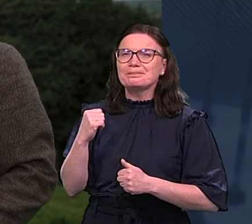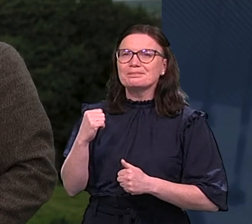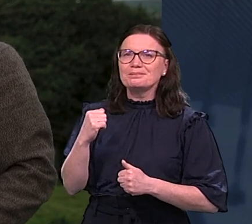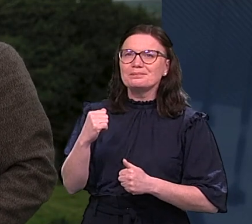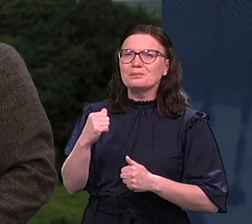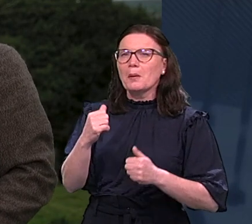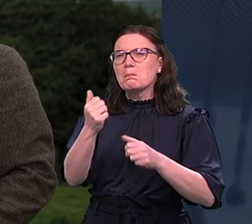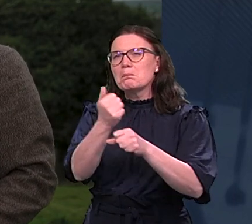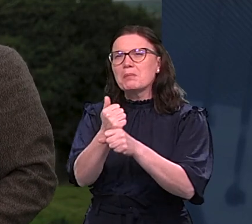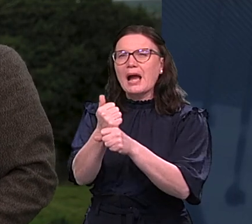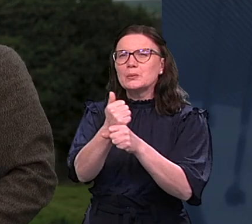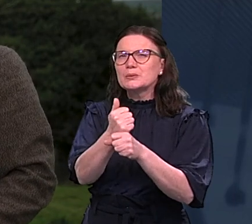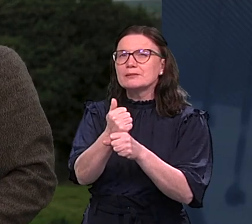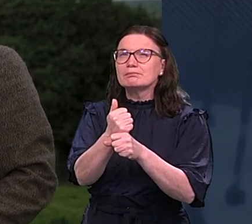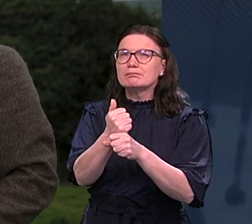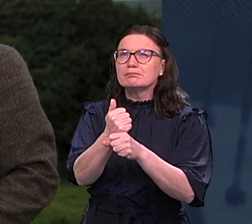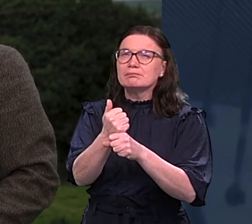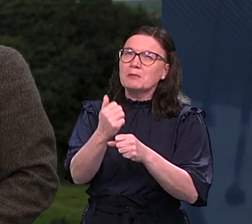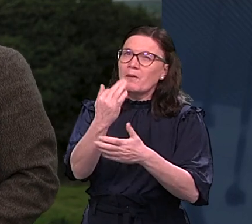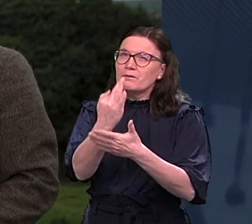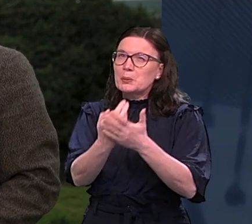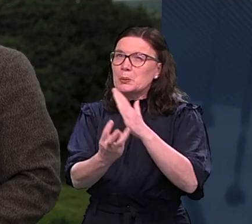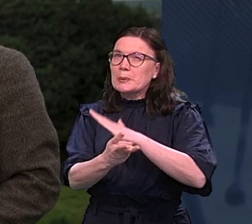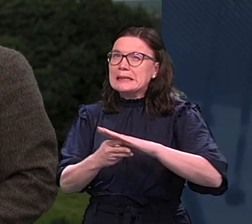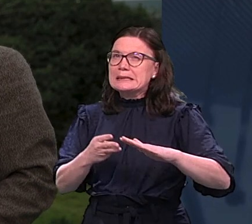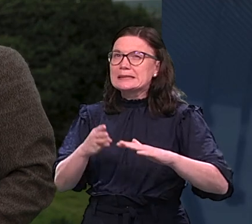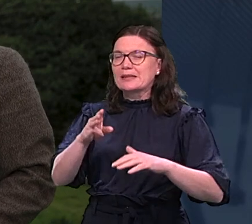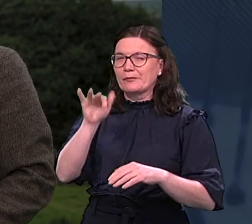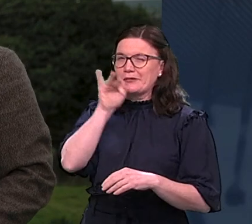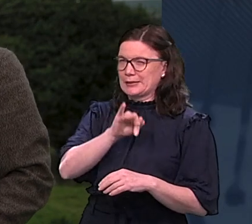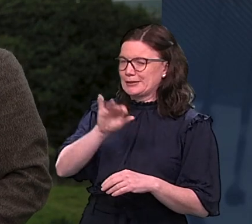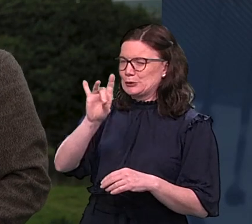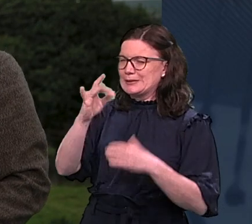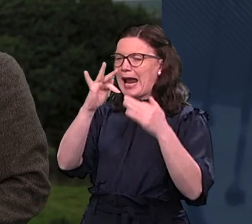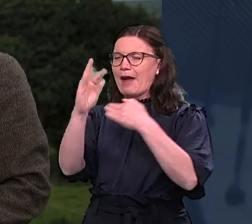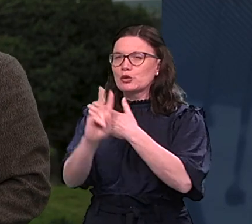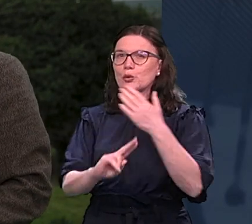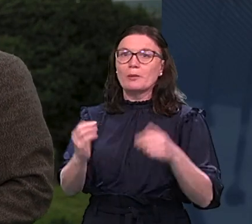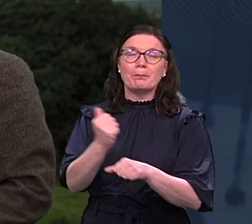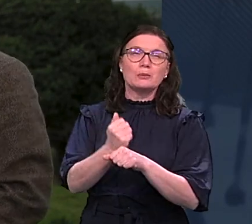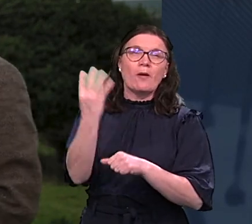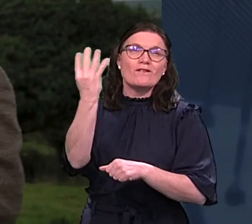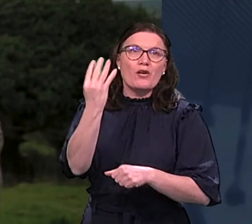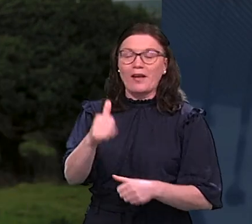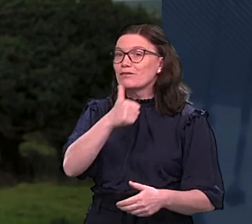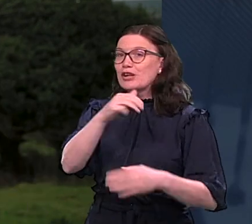give or take a couple of weeks, on a Tuesday afternoon, about 4 o'clock, first people arrived.